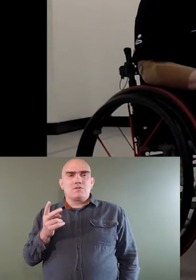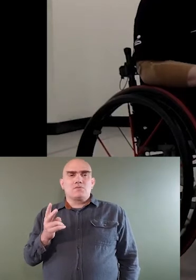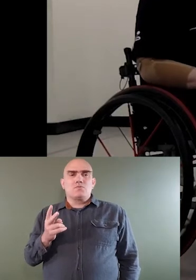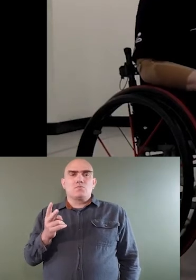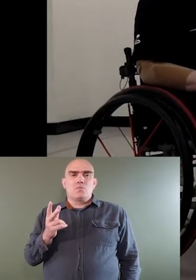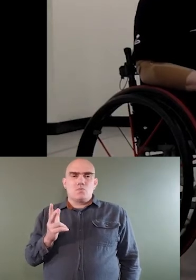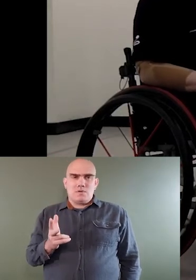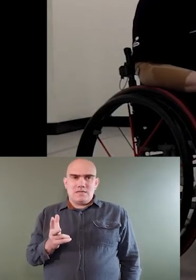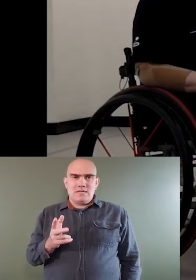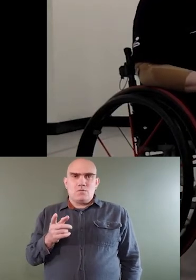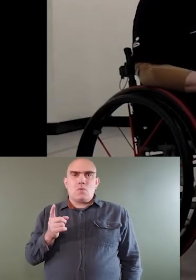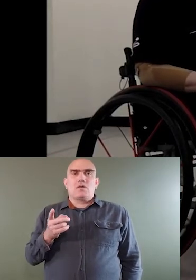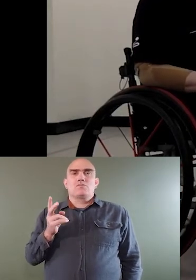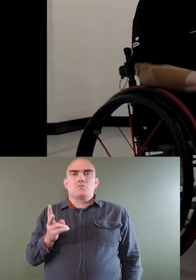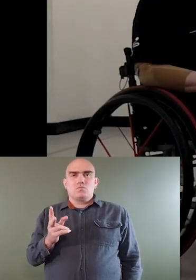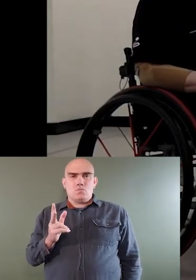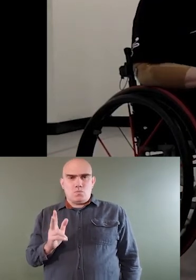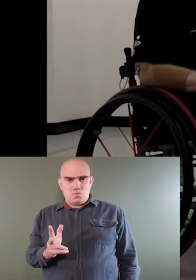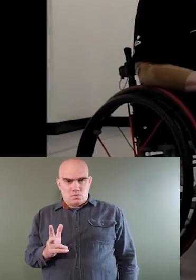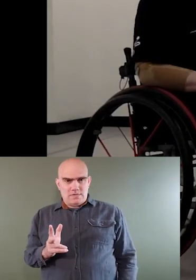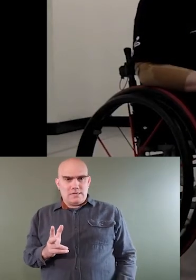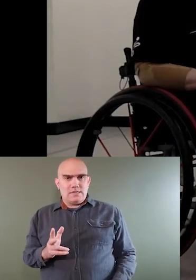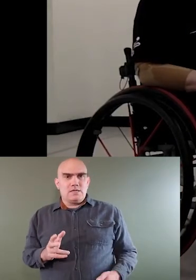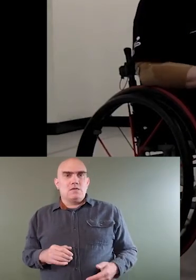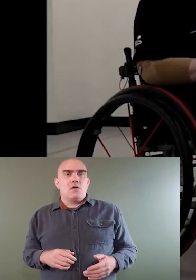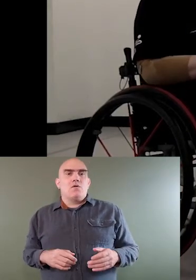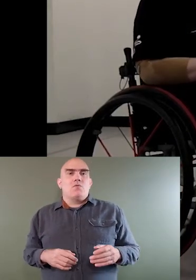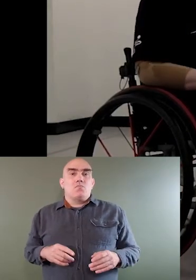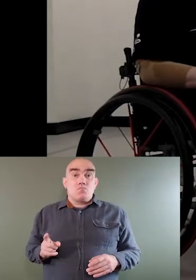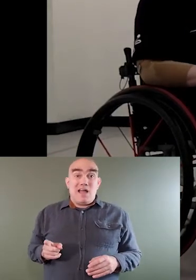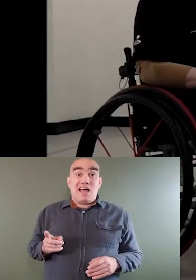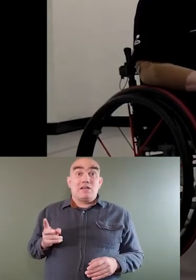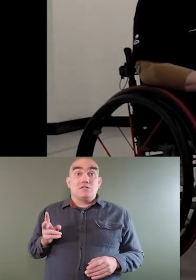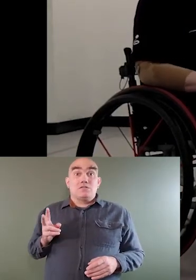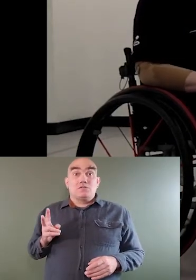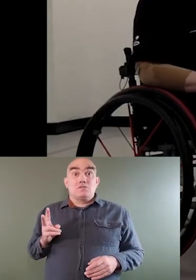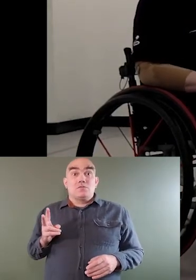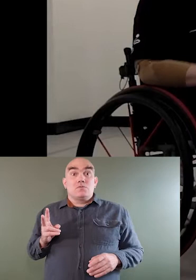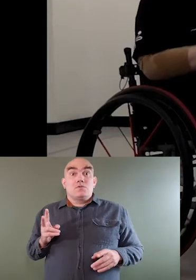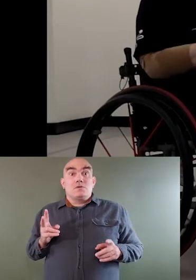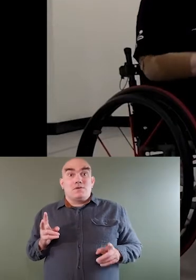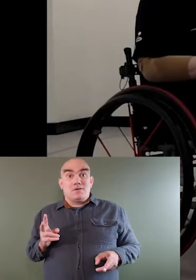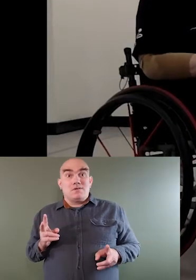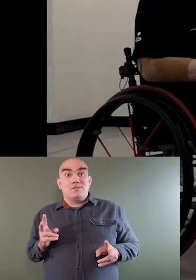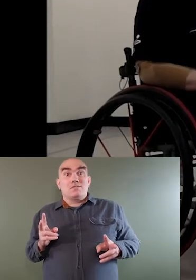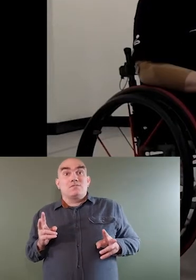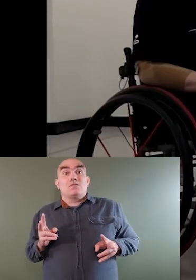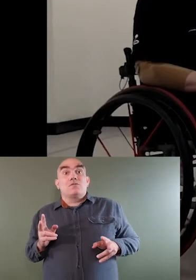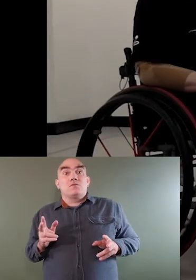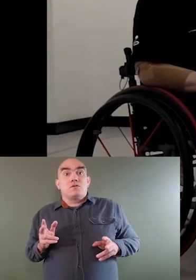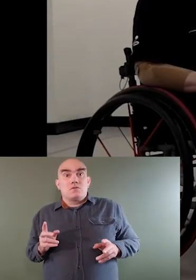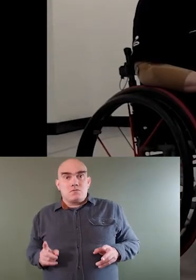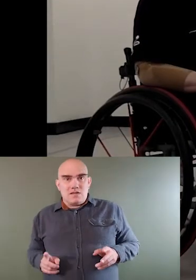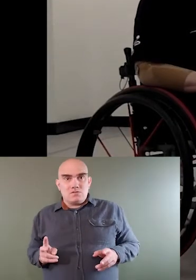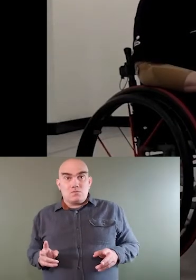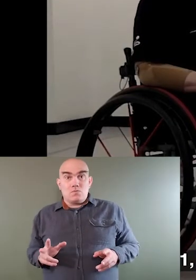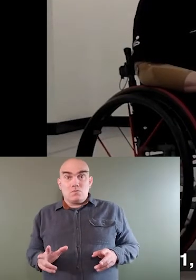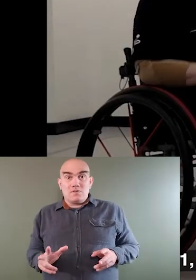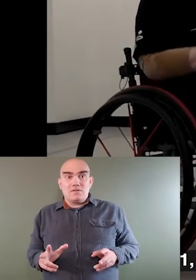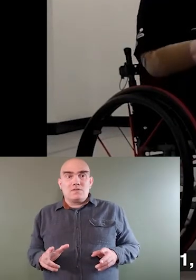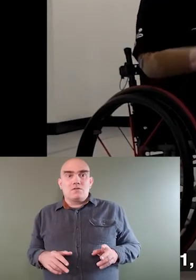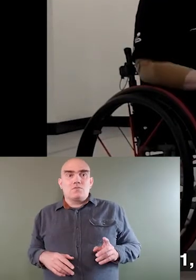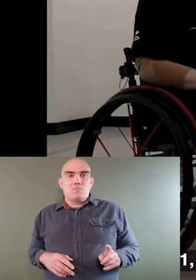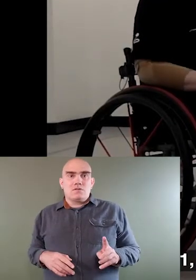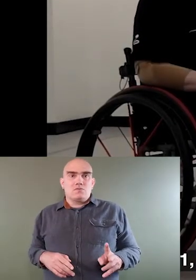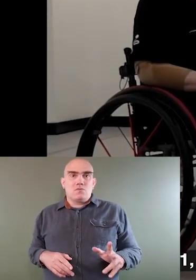1, 2. And build it on. 1, 2, 3. 1, 2.